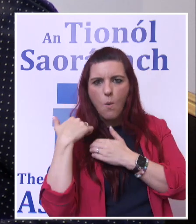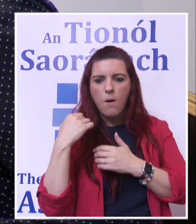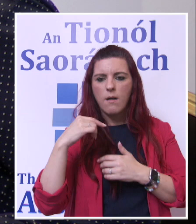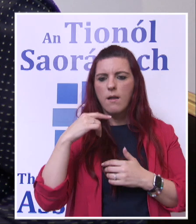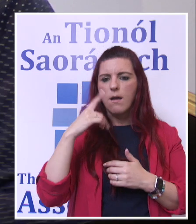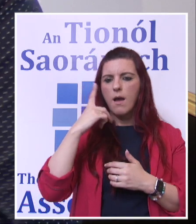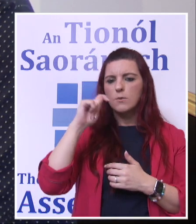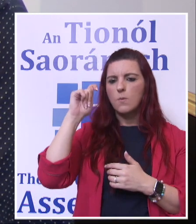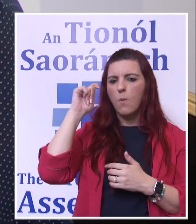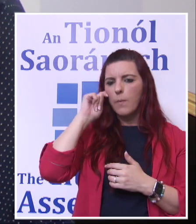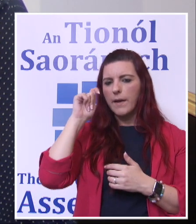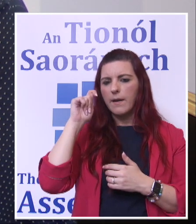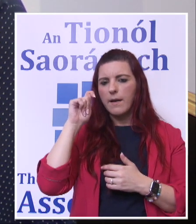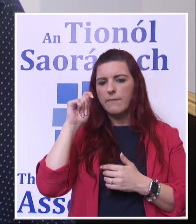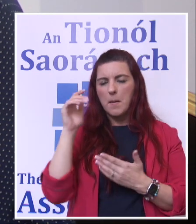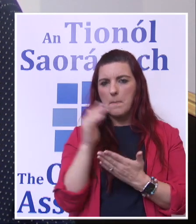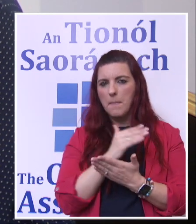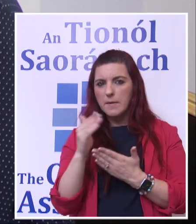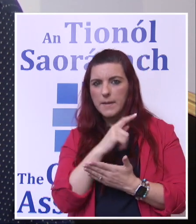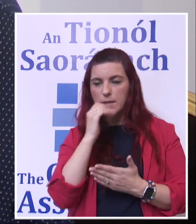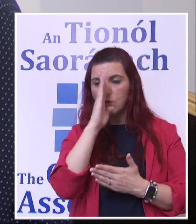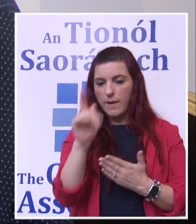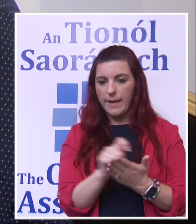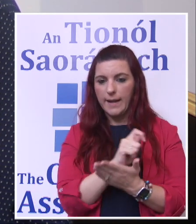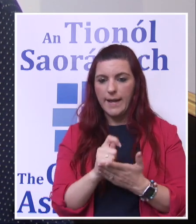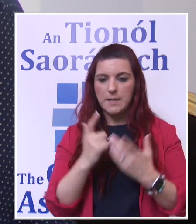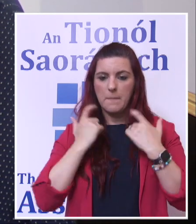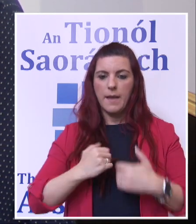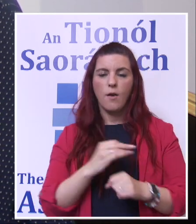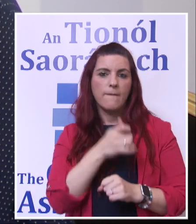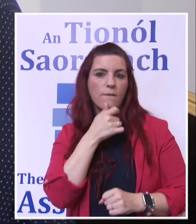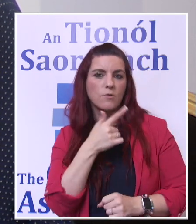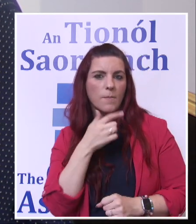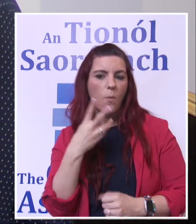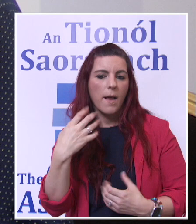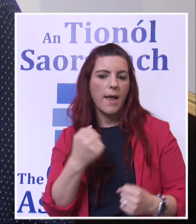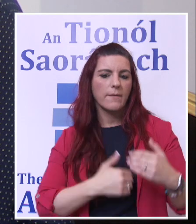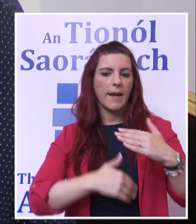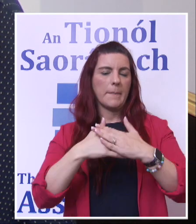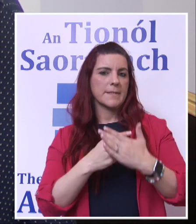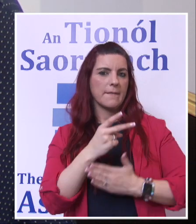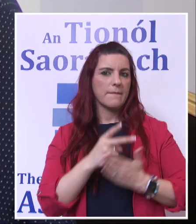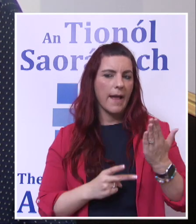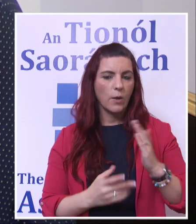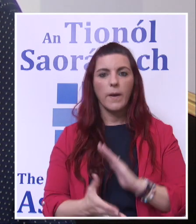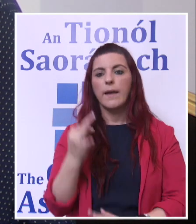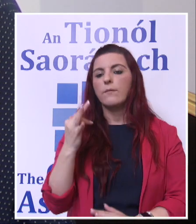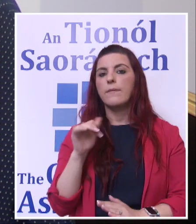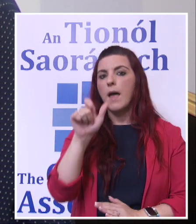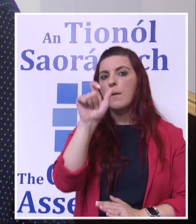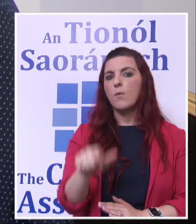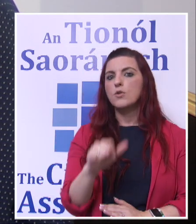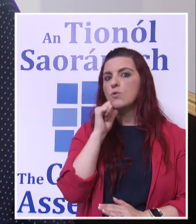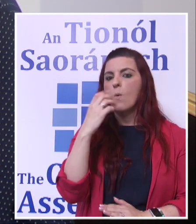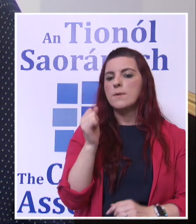displaying any bias by suggesting that a directly elected mayor for Dublin will have limited value unless that person has